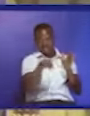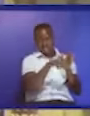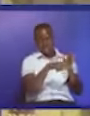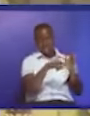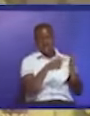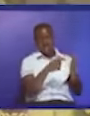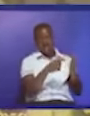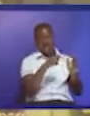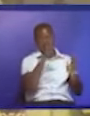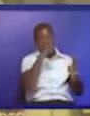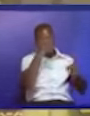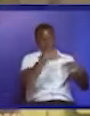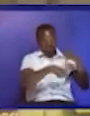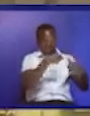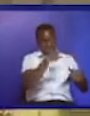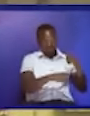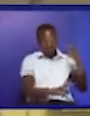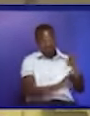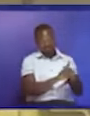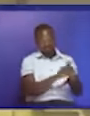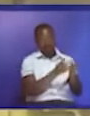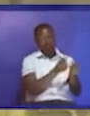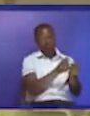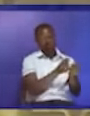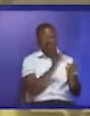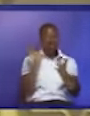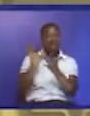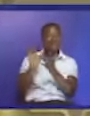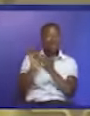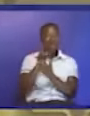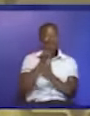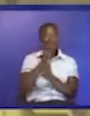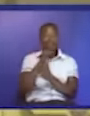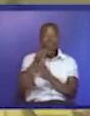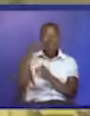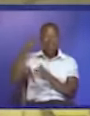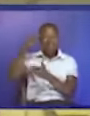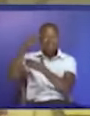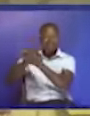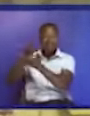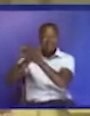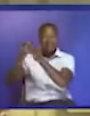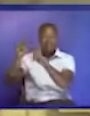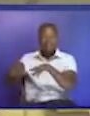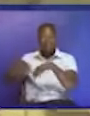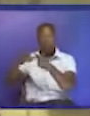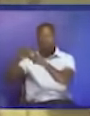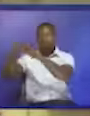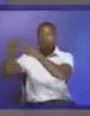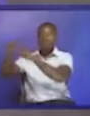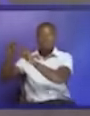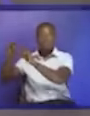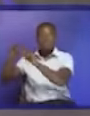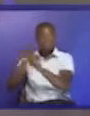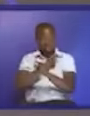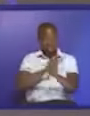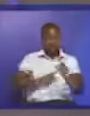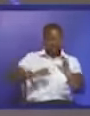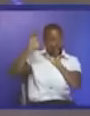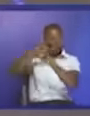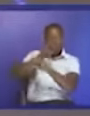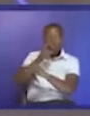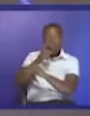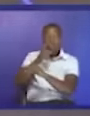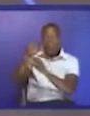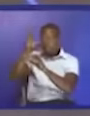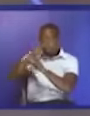economists. They did not consult some sort of diplomats. They went straight to the prophetic. When Pharaoh got